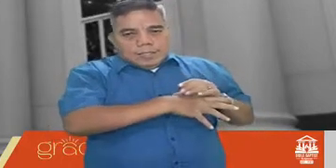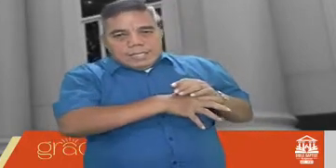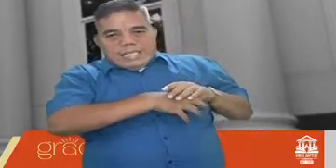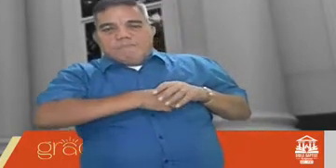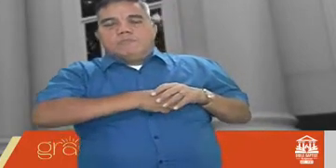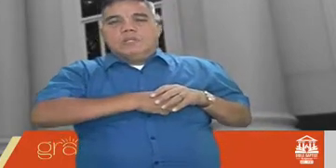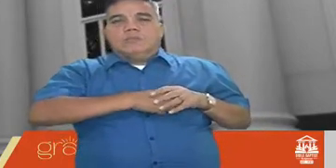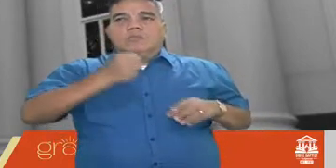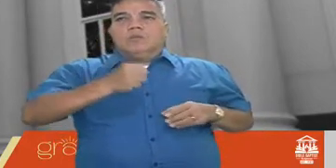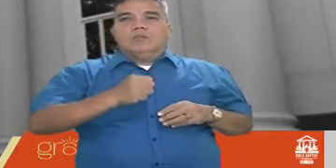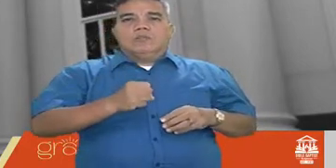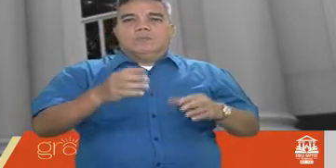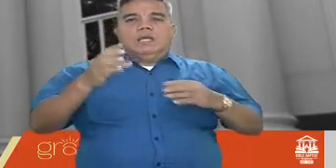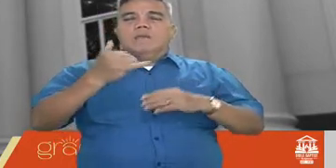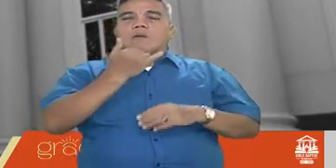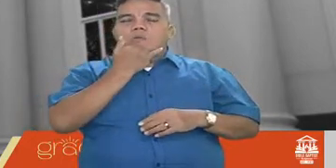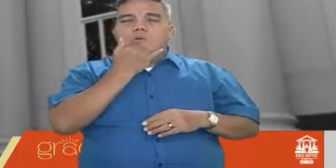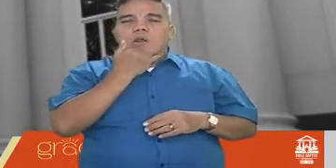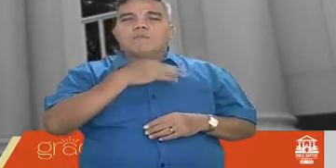to.